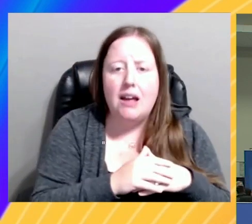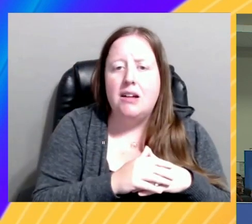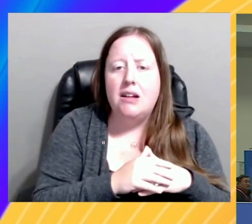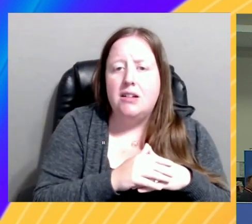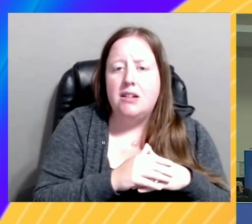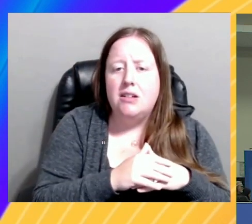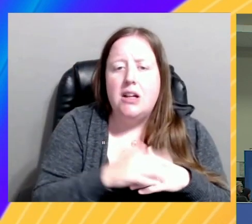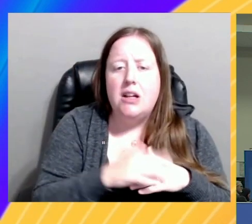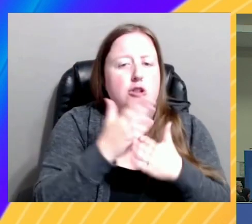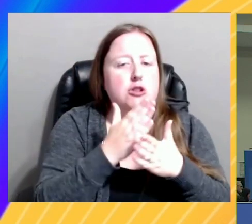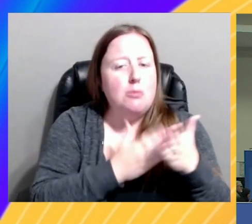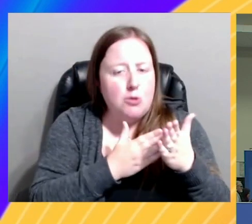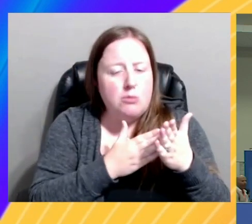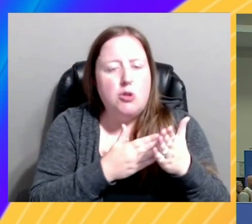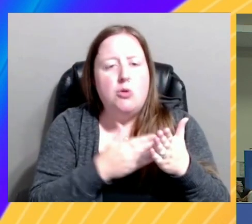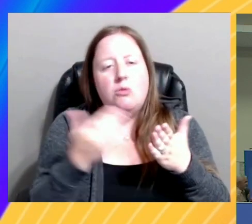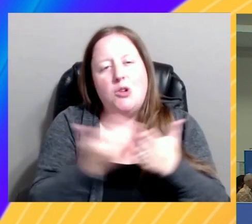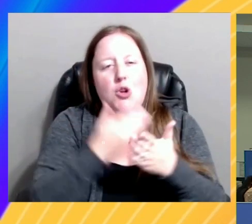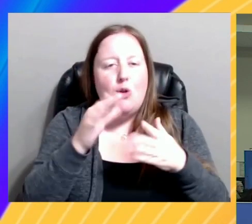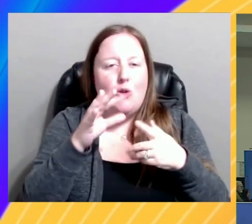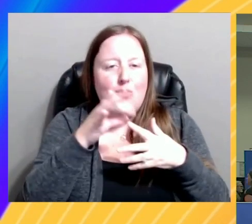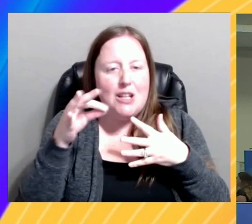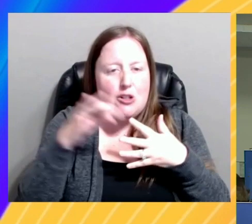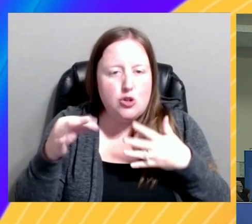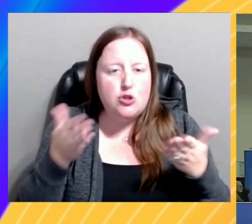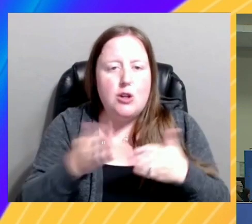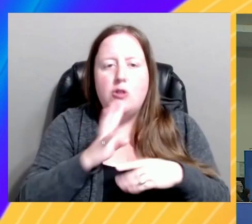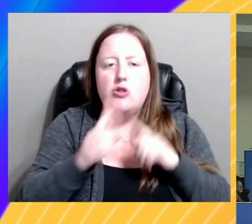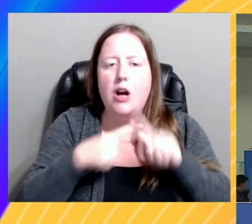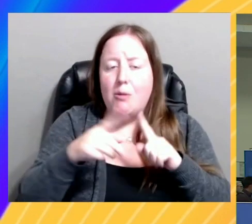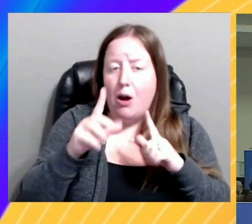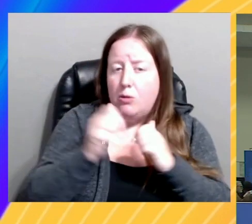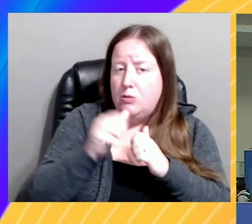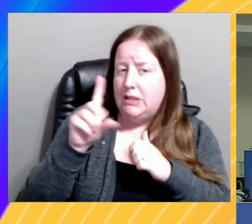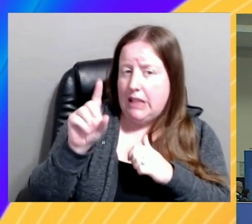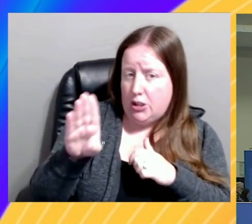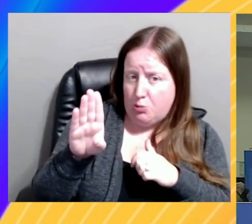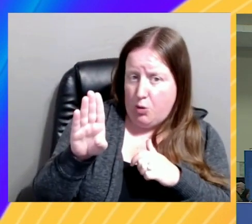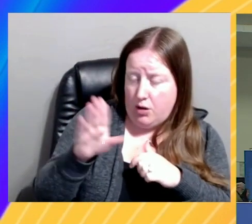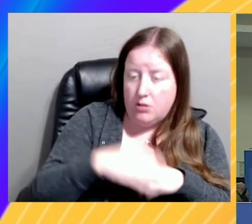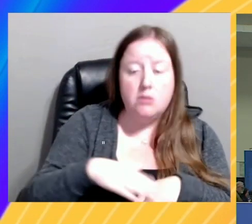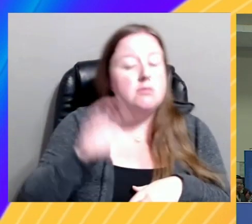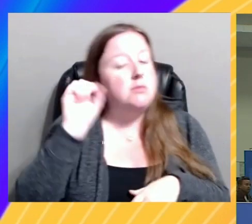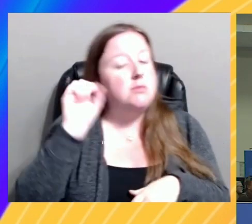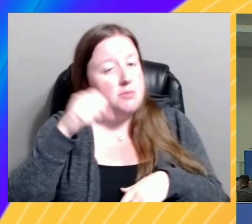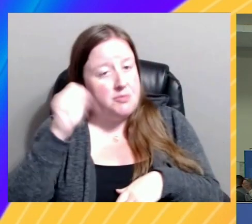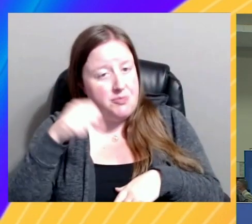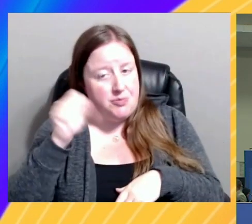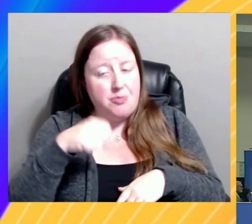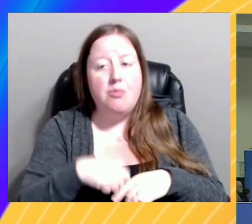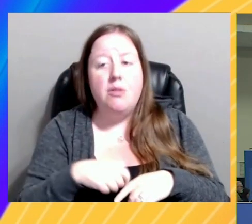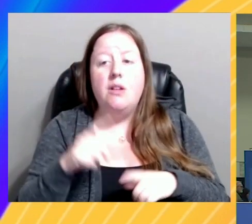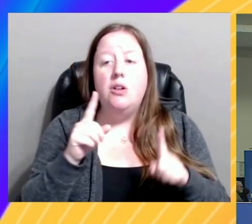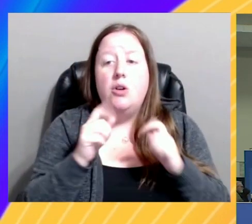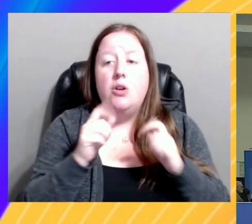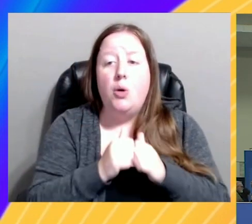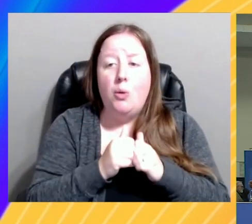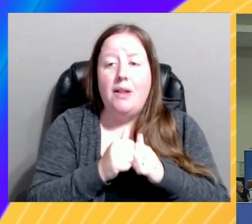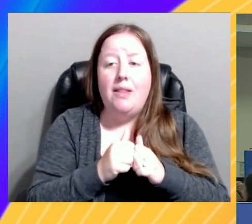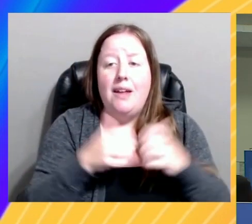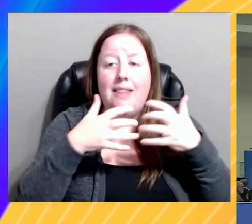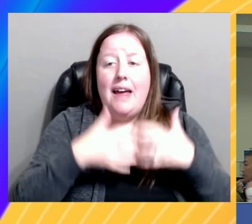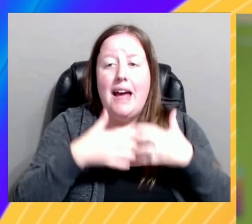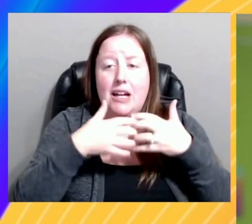features. What are you guys here to talk about dashboard-wise? Yeah, so CloudWatch dashboards in general, dashboards are a